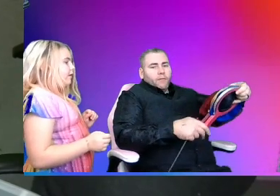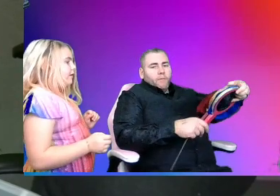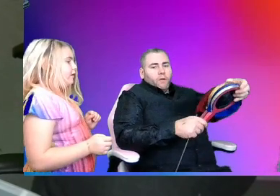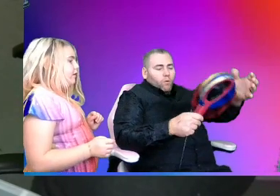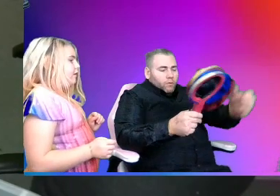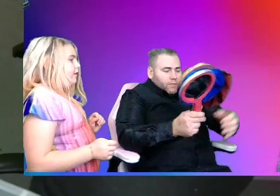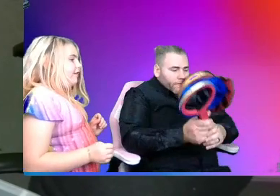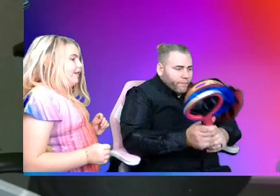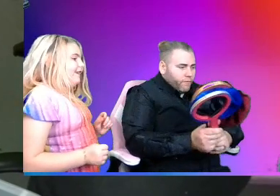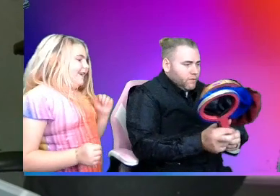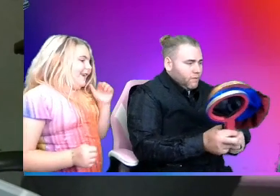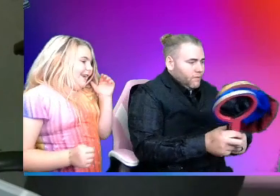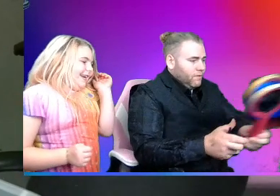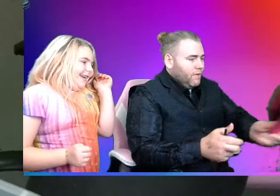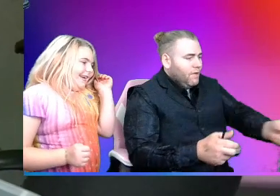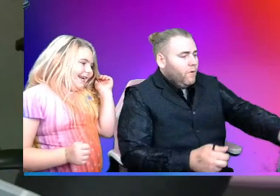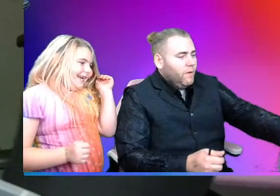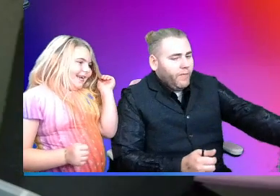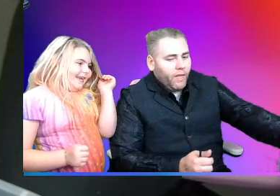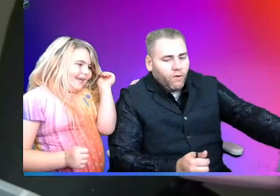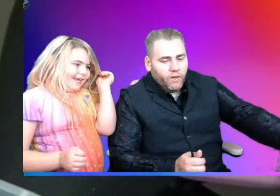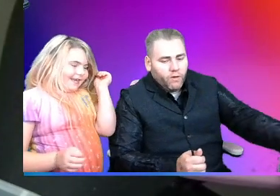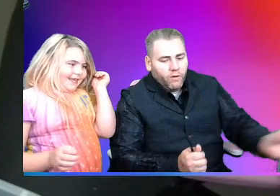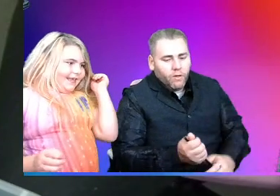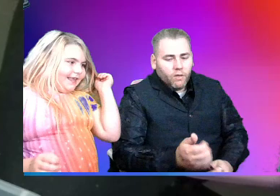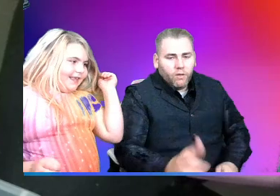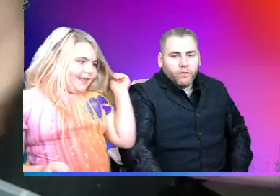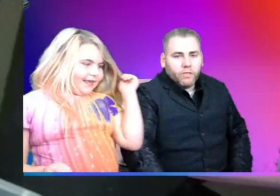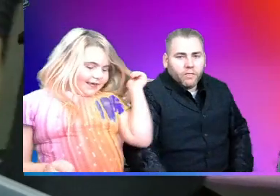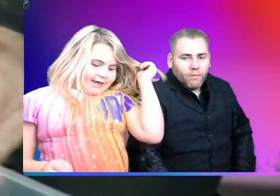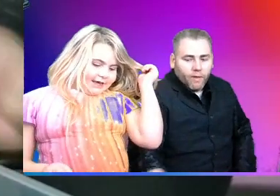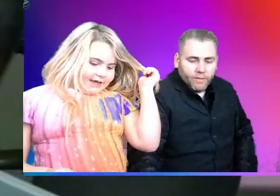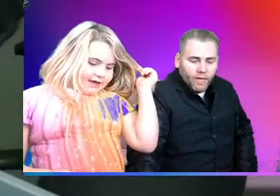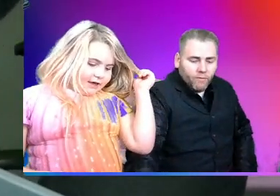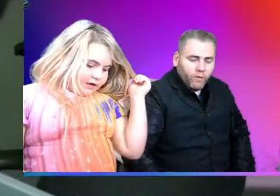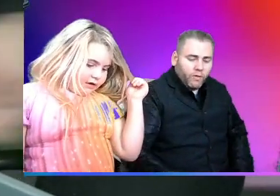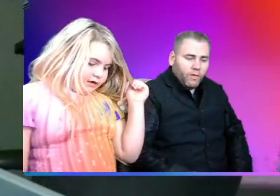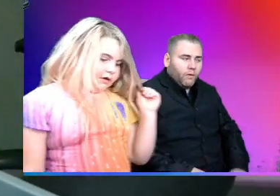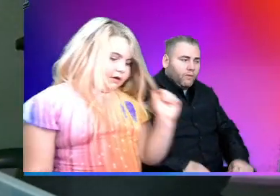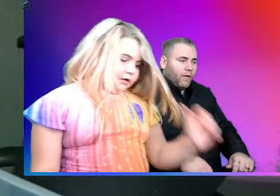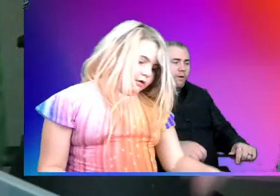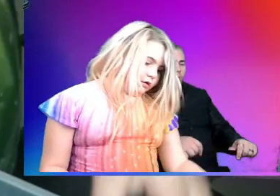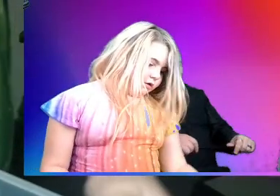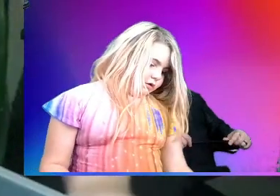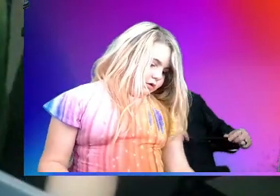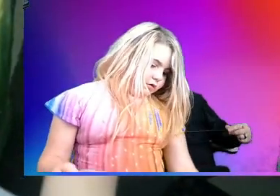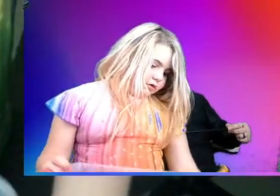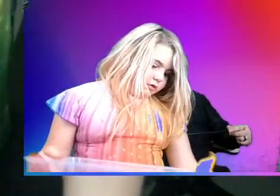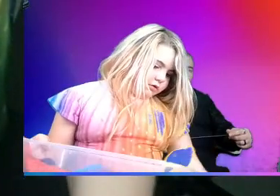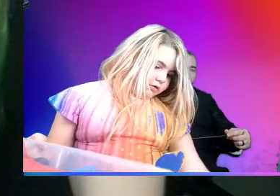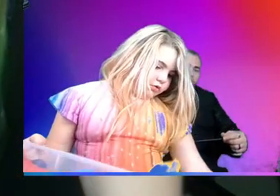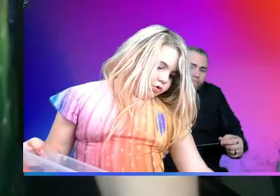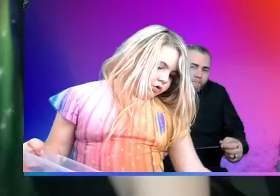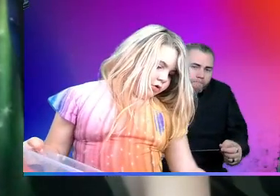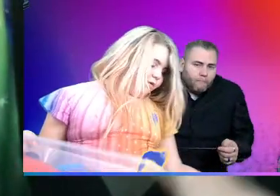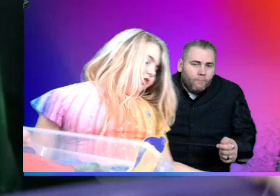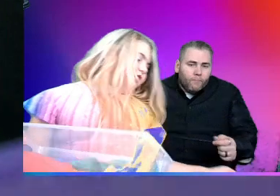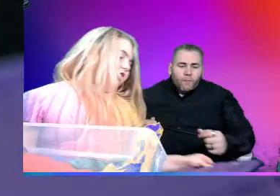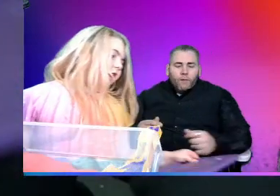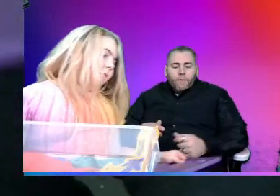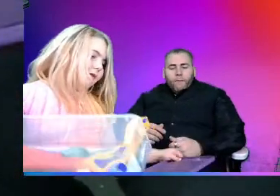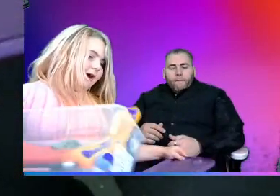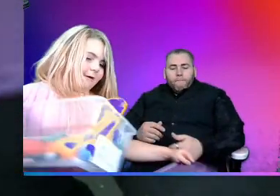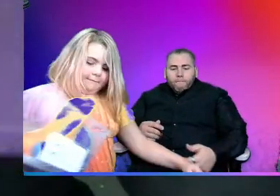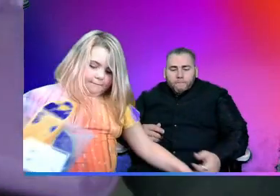I guess I'm going to hold stuff. I'm going to put that over here. You can just set them on the table when you get those out. I know those are a little bit bigger. Put